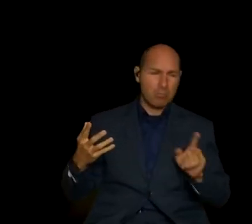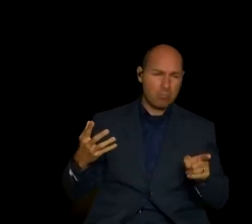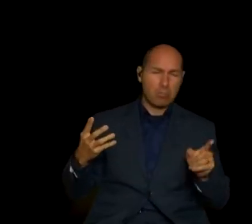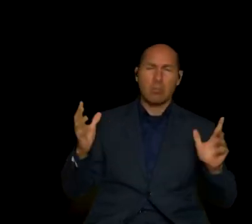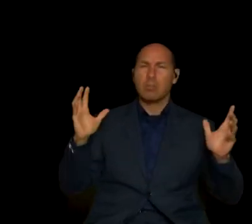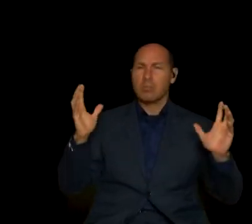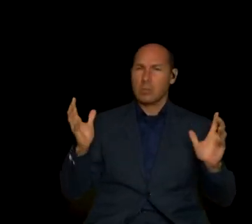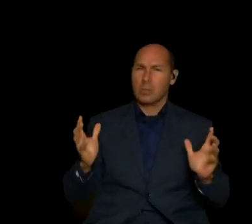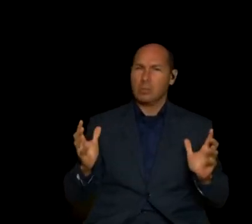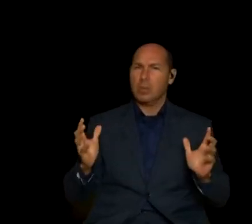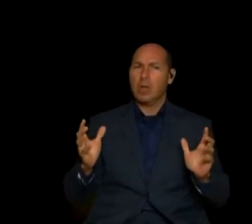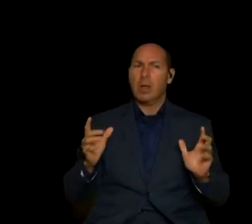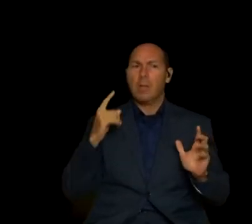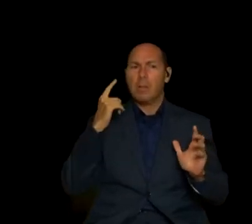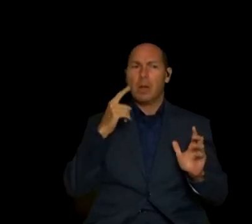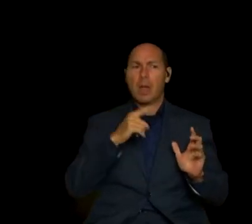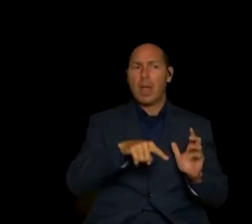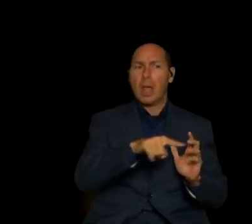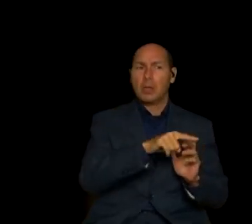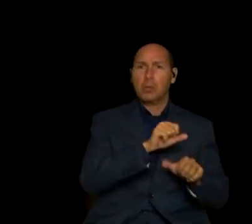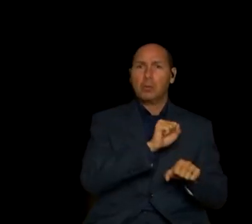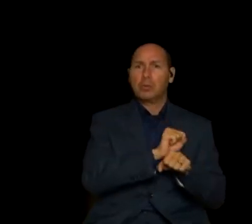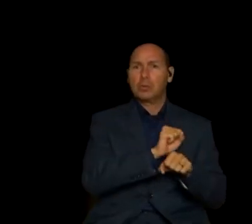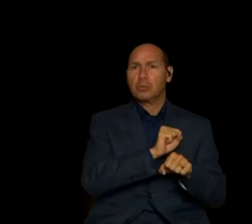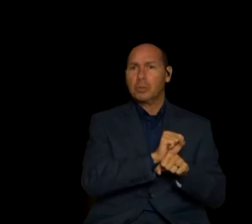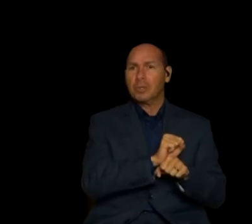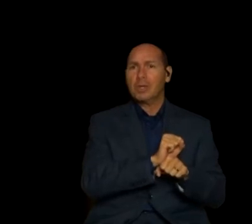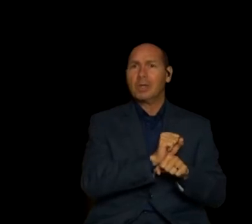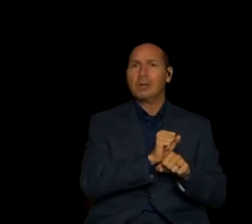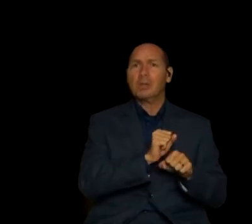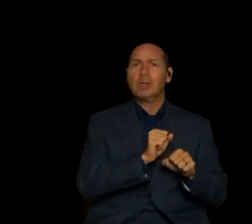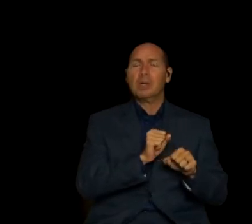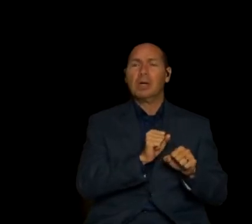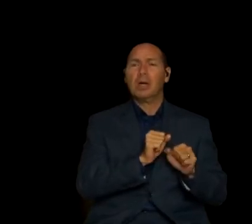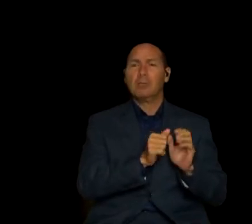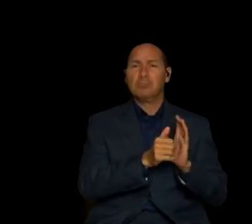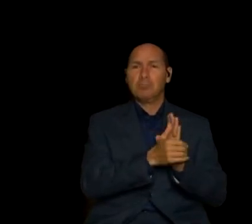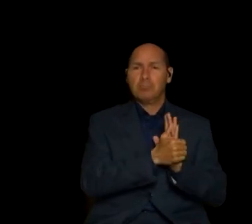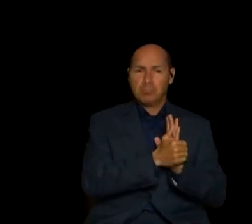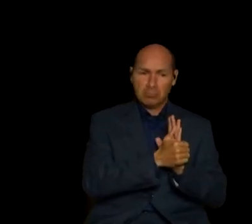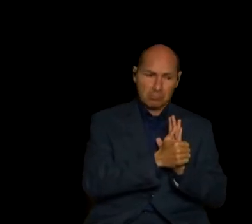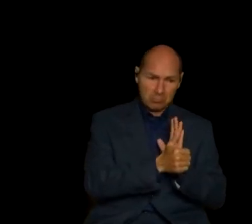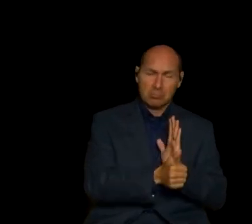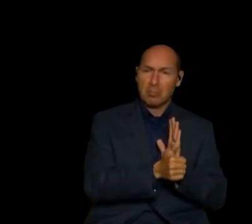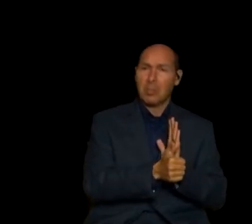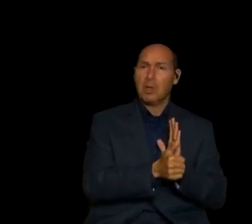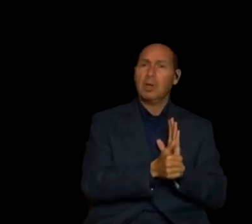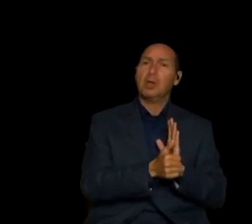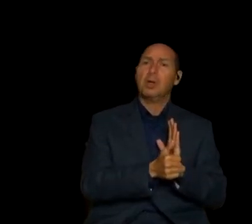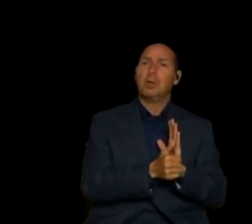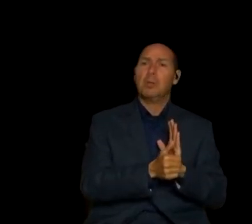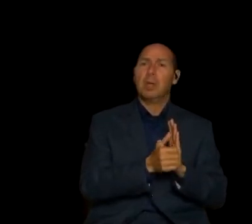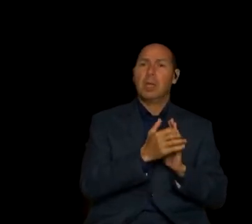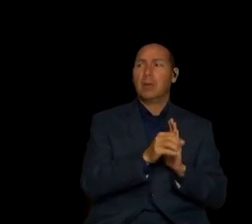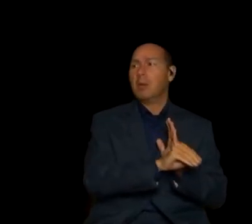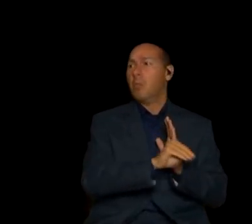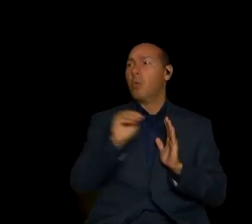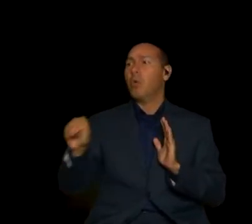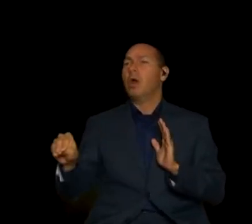losing employees who maybe wanted better remuneration, and also to